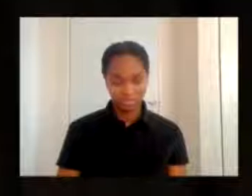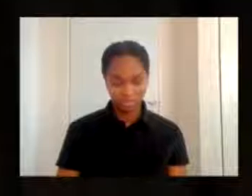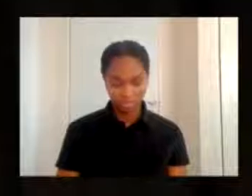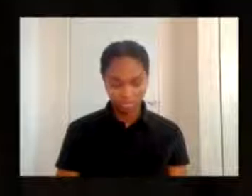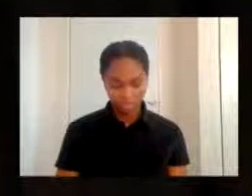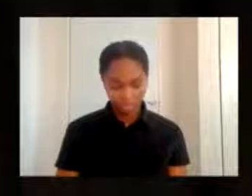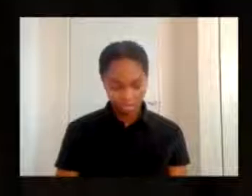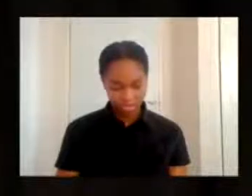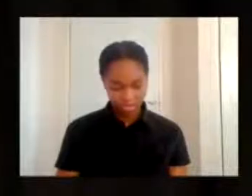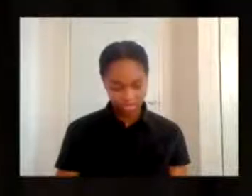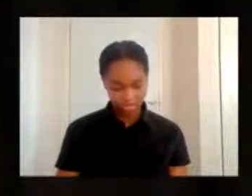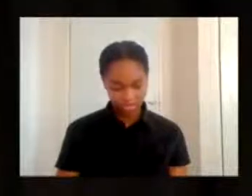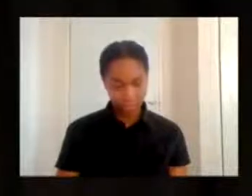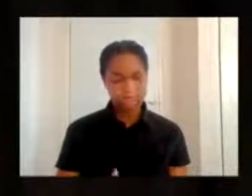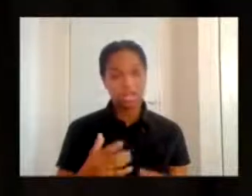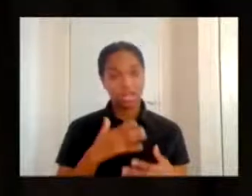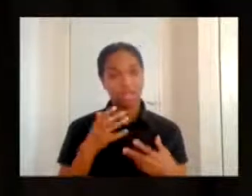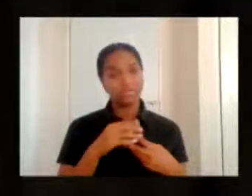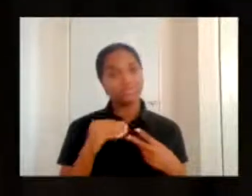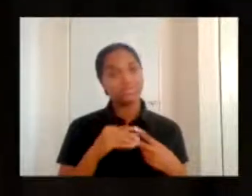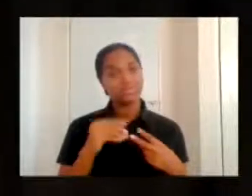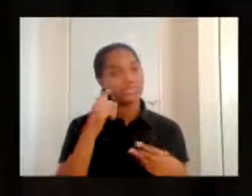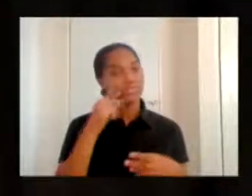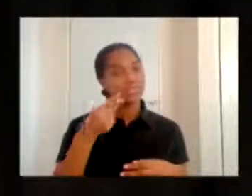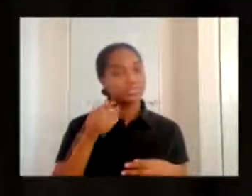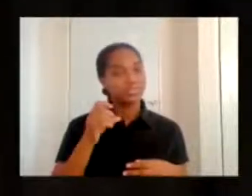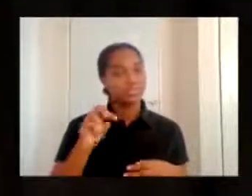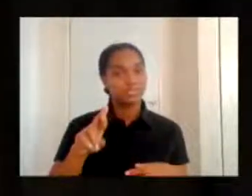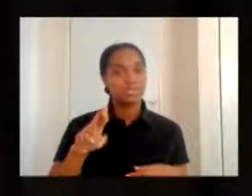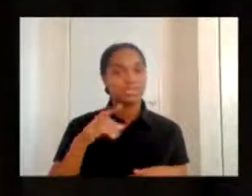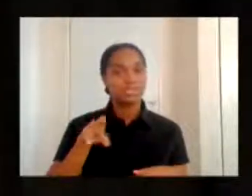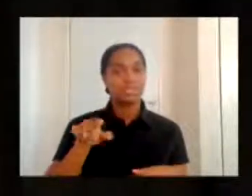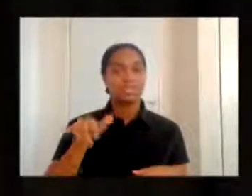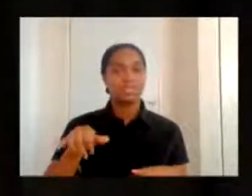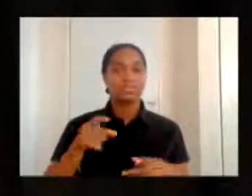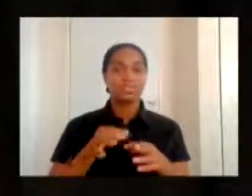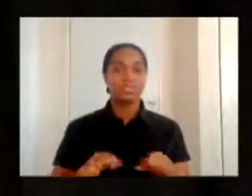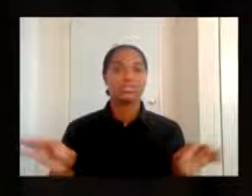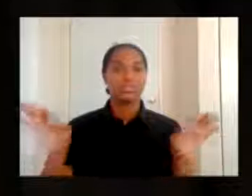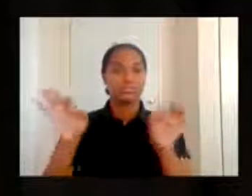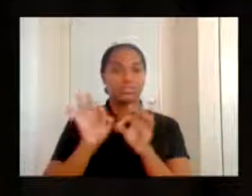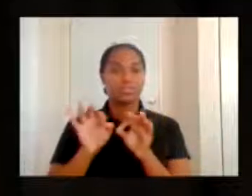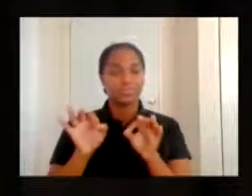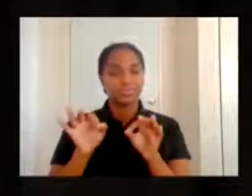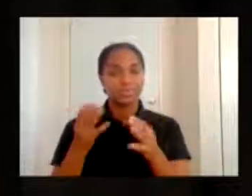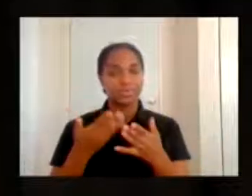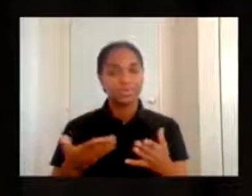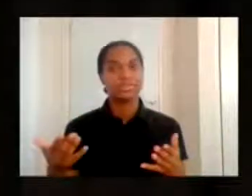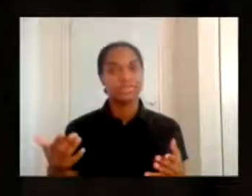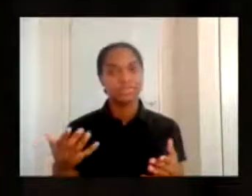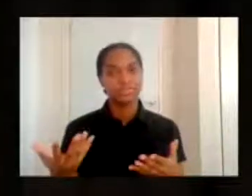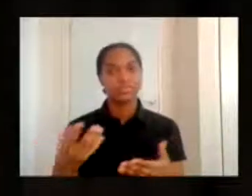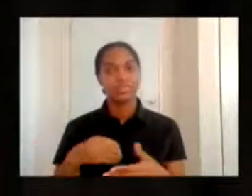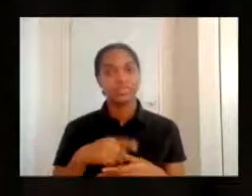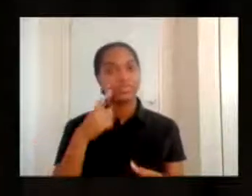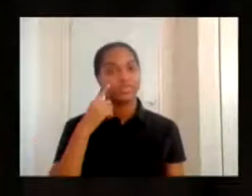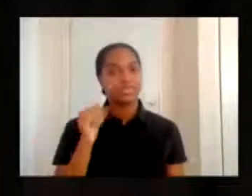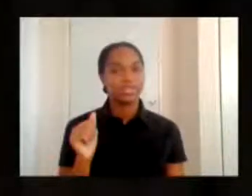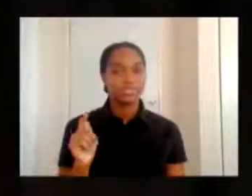So lots of choices for HDR, and HDR is an important feature for ATSC